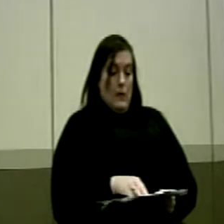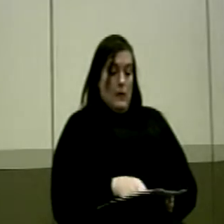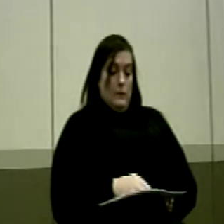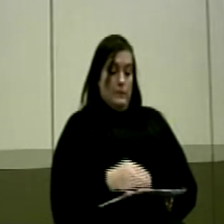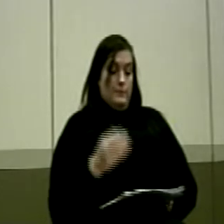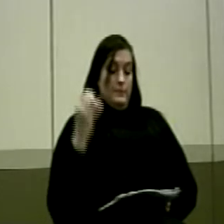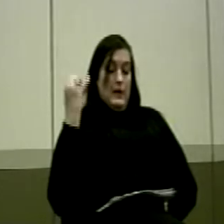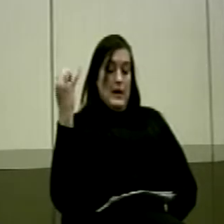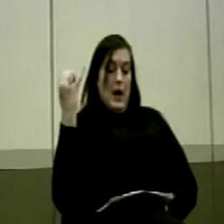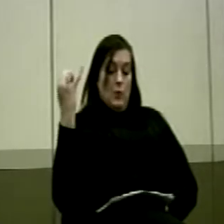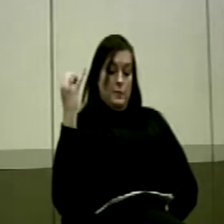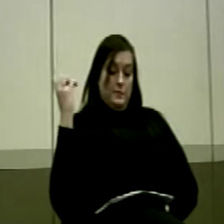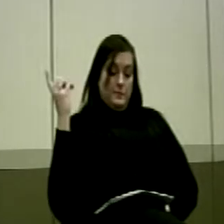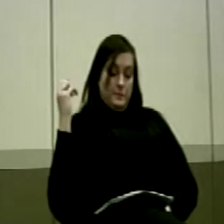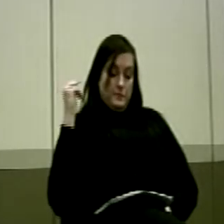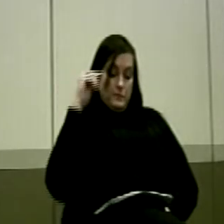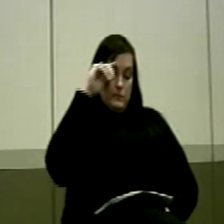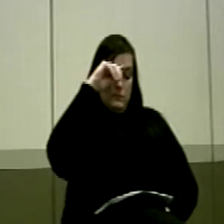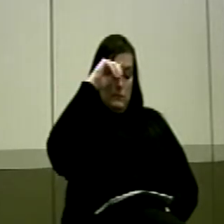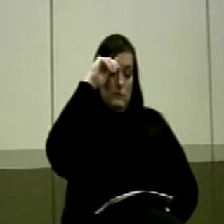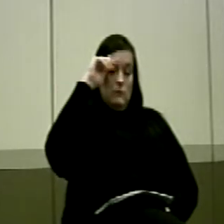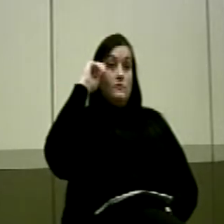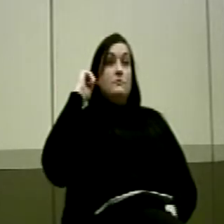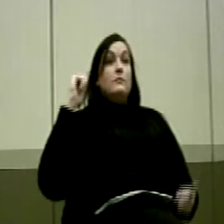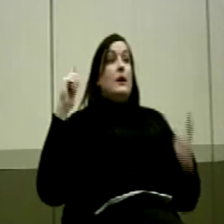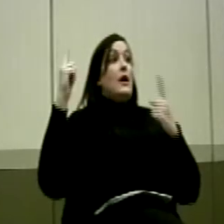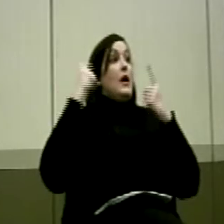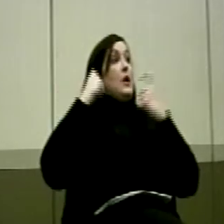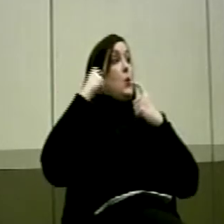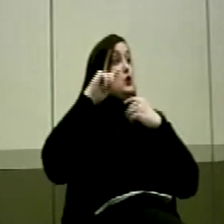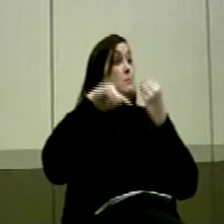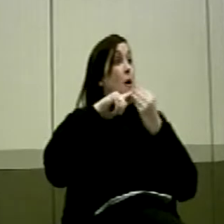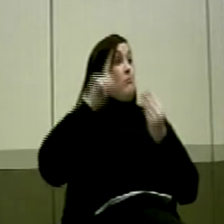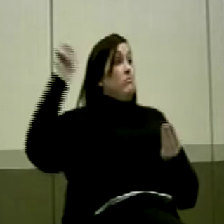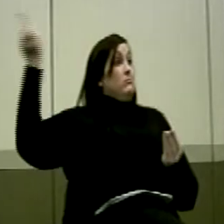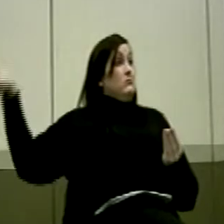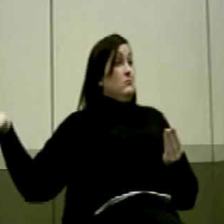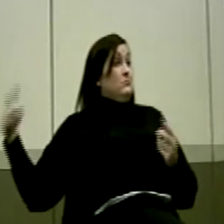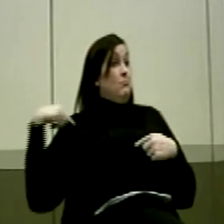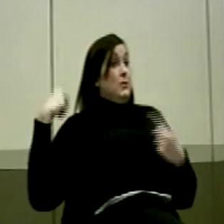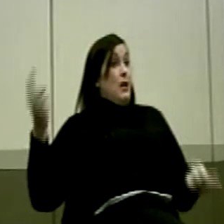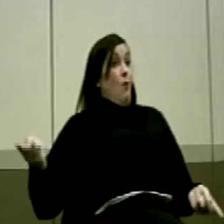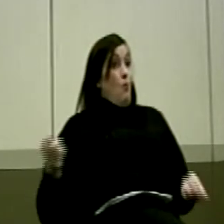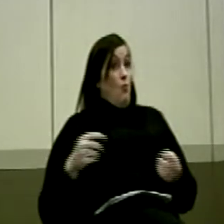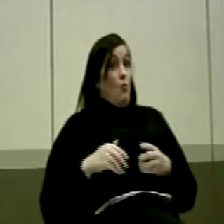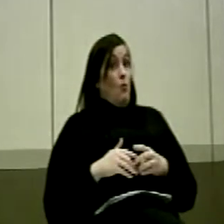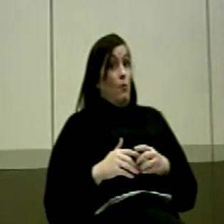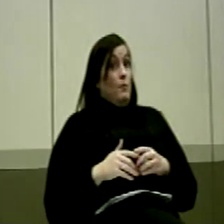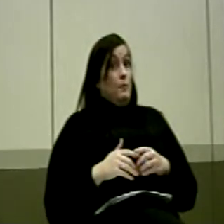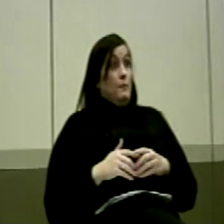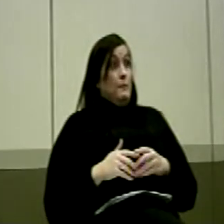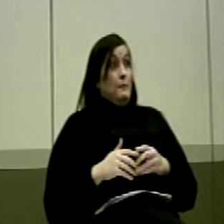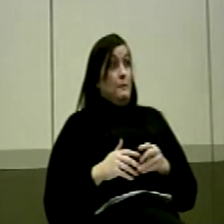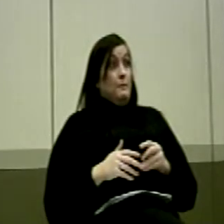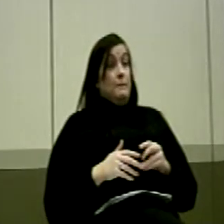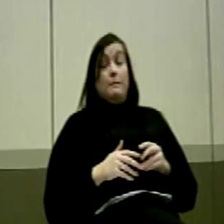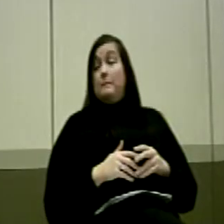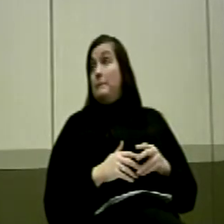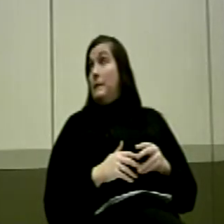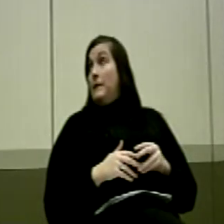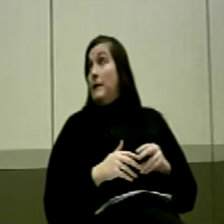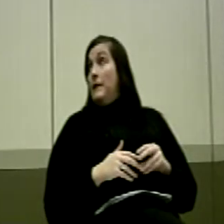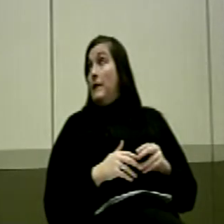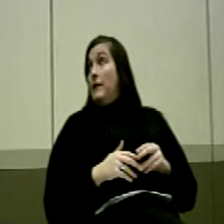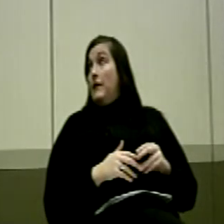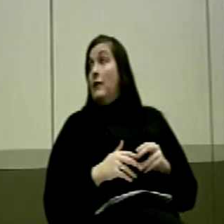any questions about that stuff, like up to now? As I said, there's a lot more out there, but I